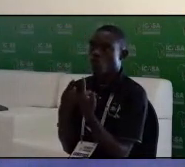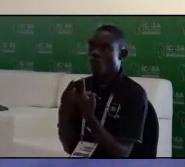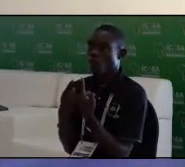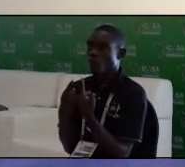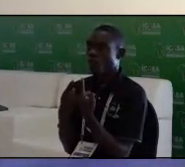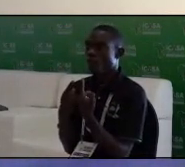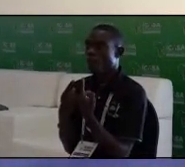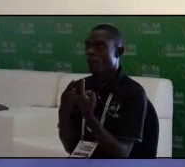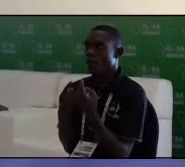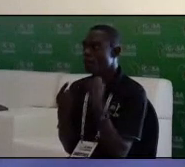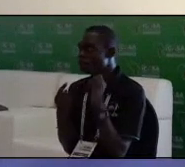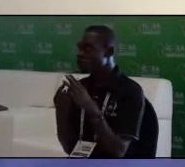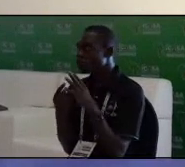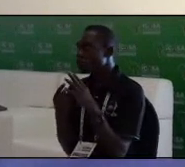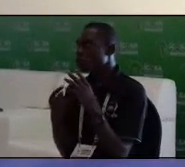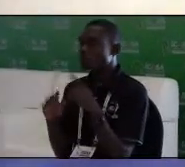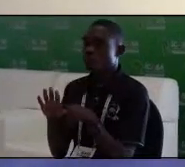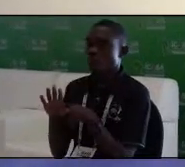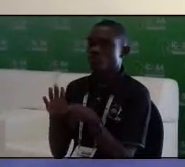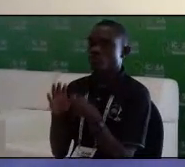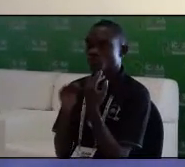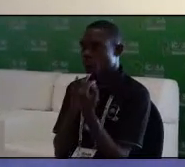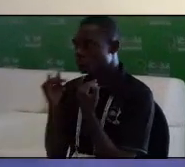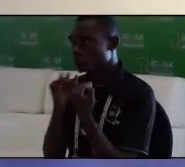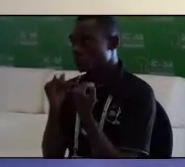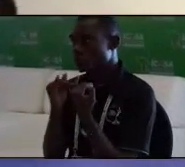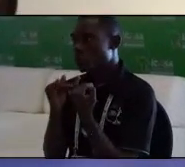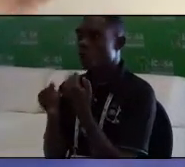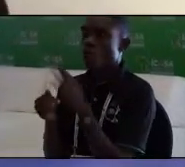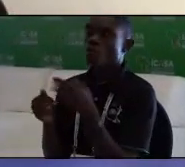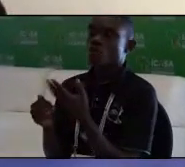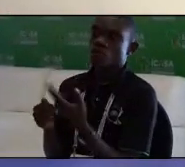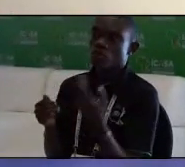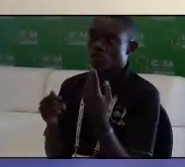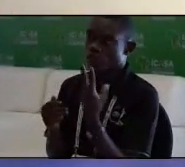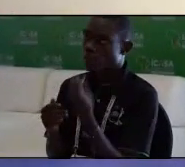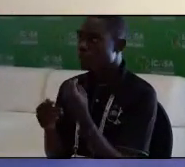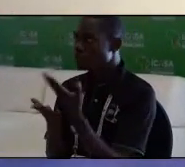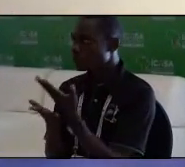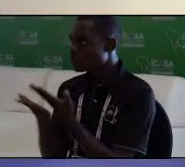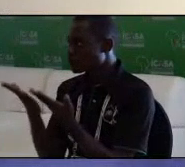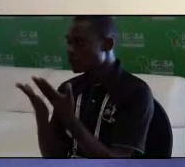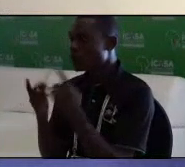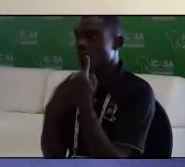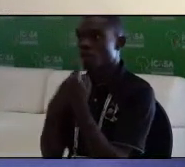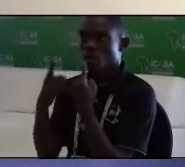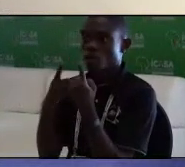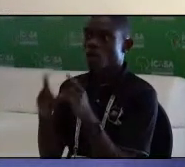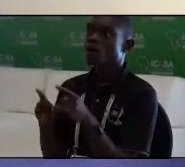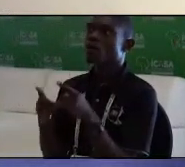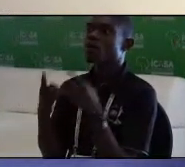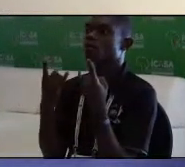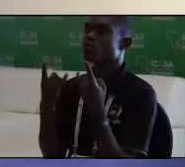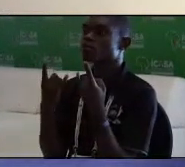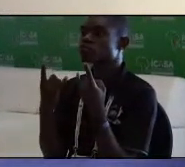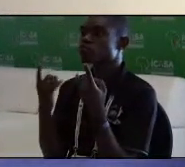tests. So it took us a bit more time actually to introduce those blood-based products. And again, our panelists will be speaking about how